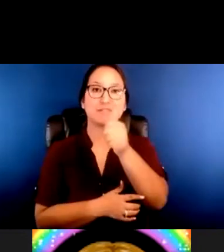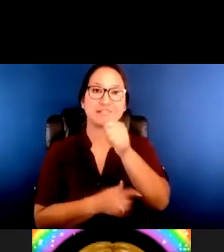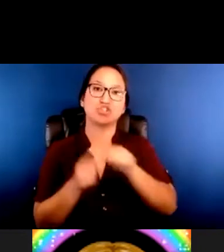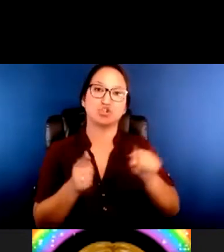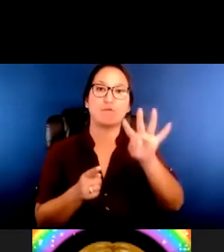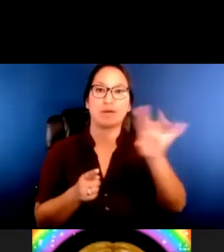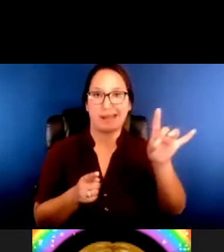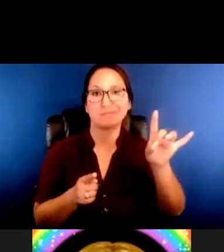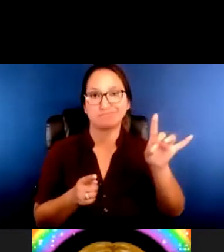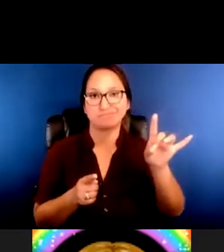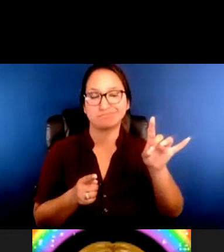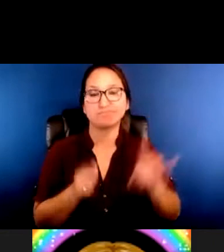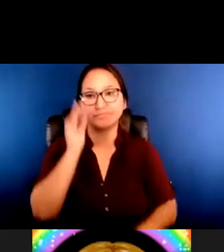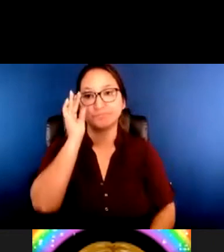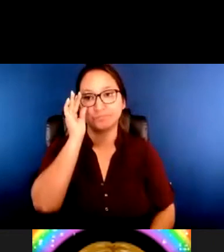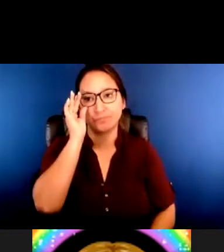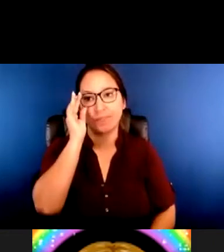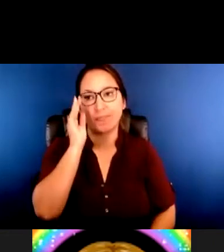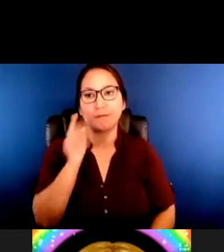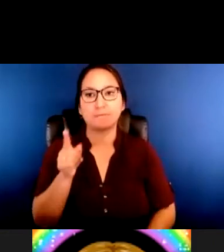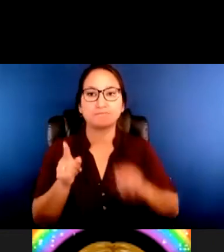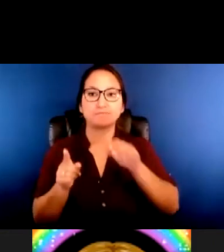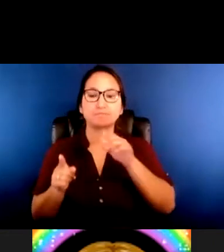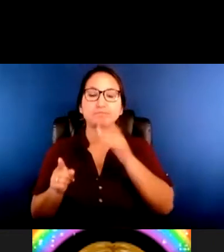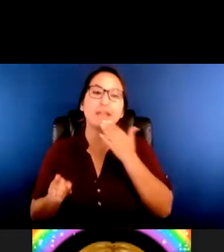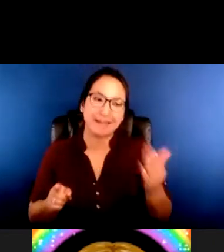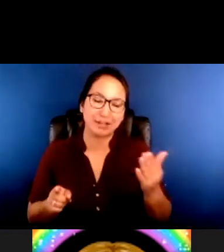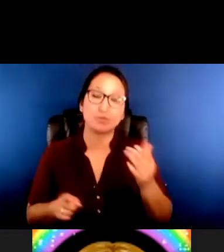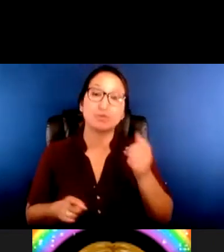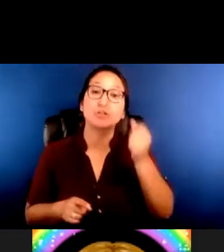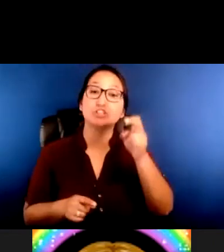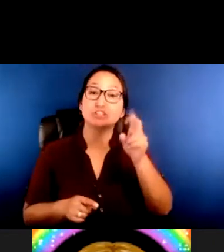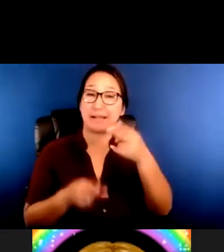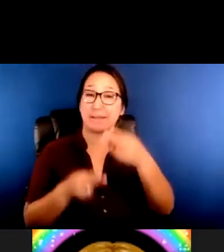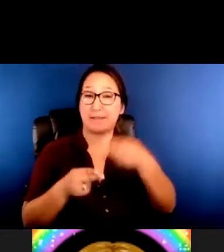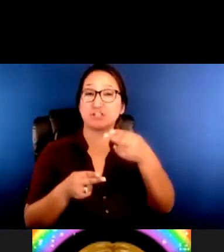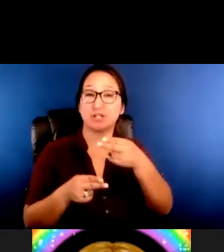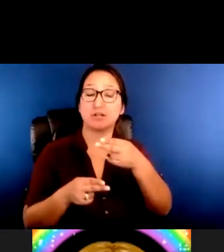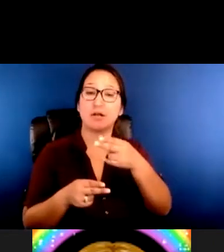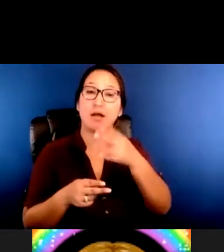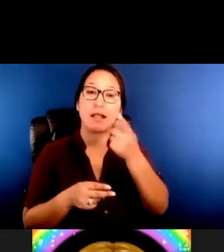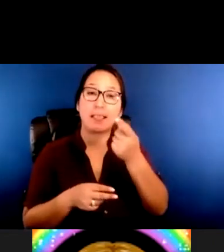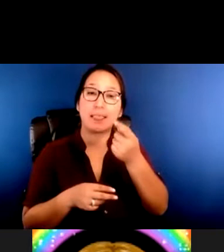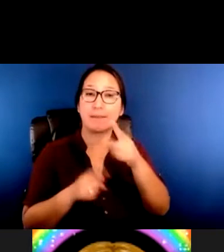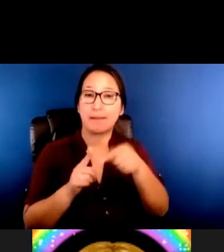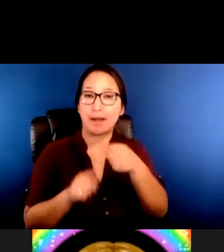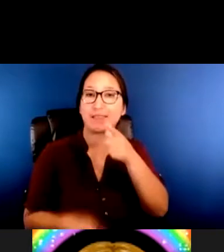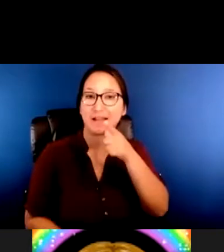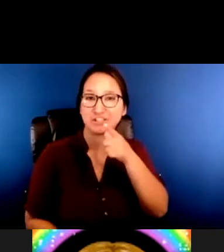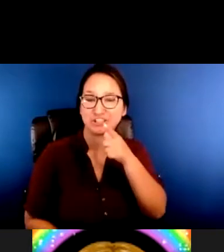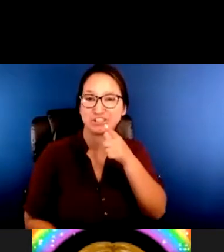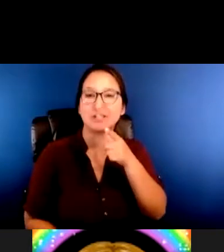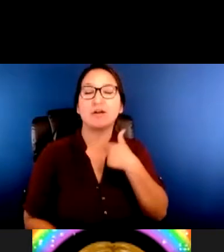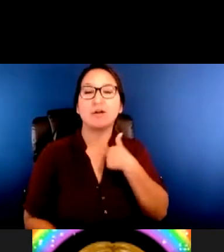Thank you. So Ms. Payne touched a little bit on lunches. We did start a new process. We have tried several things this year in